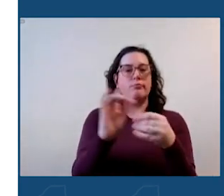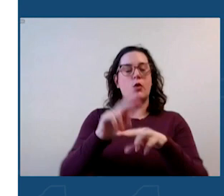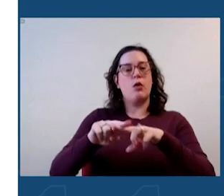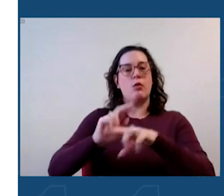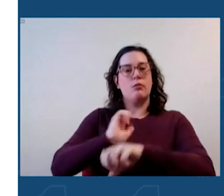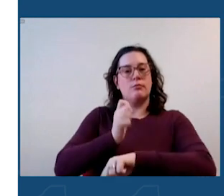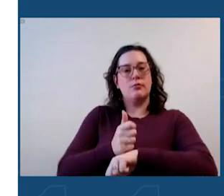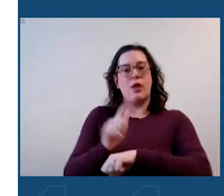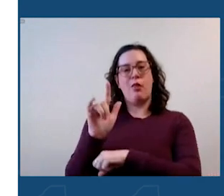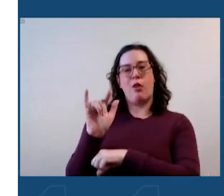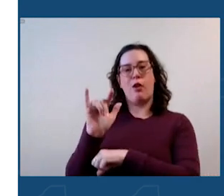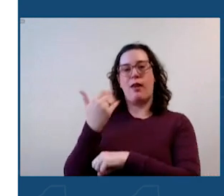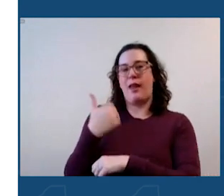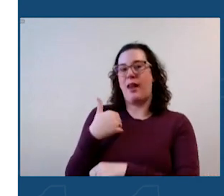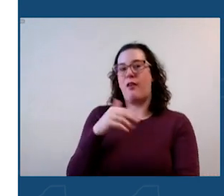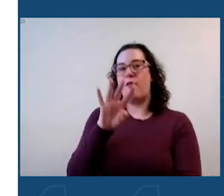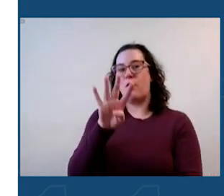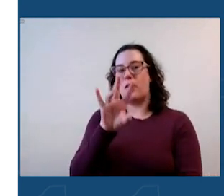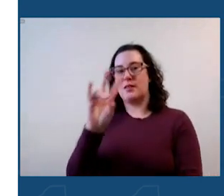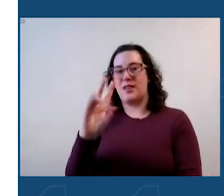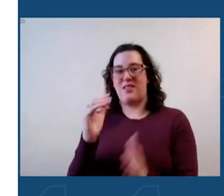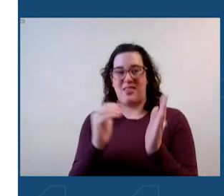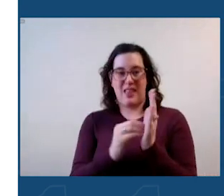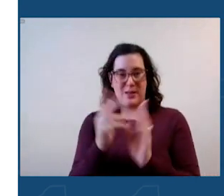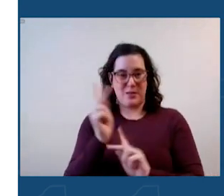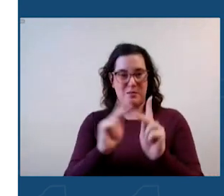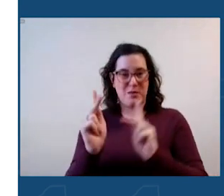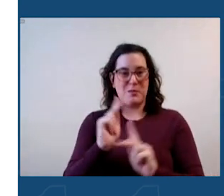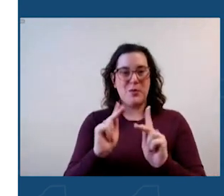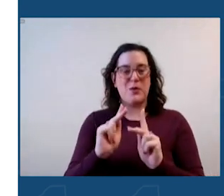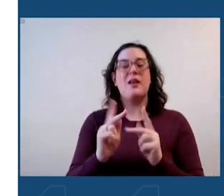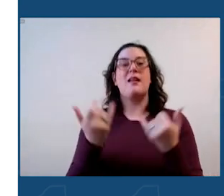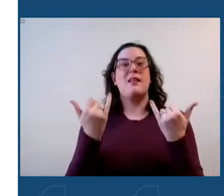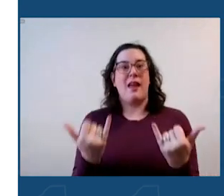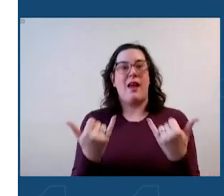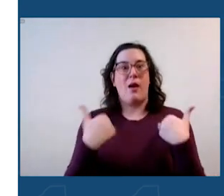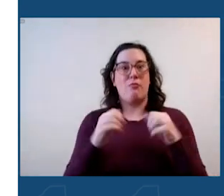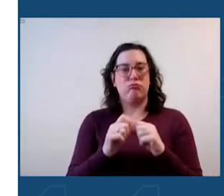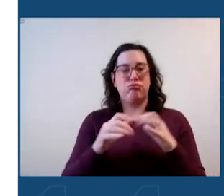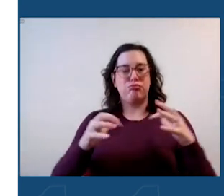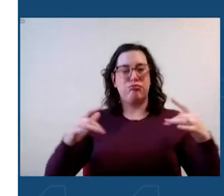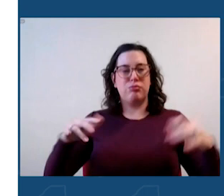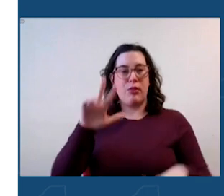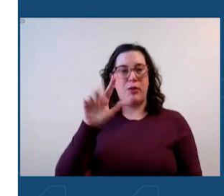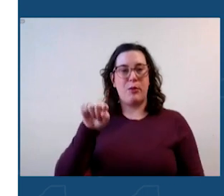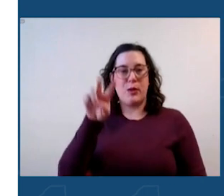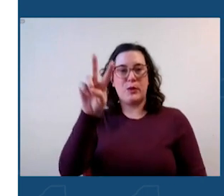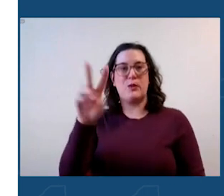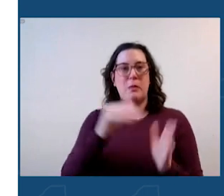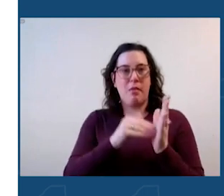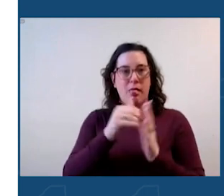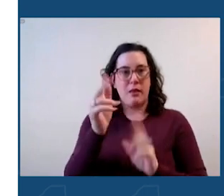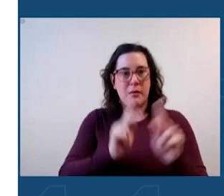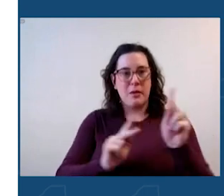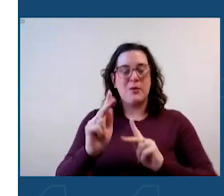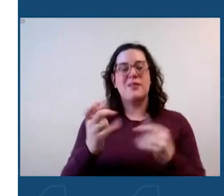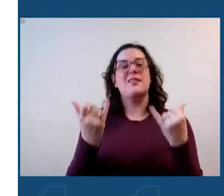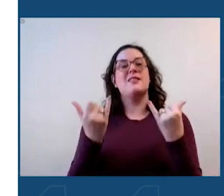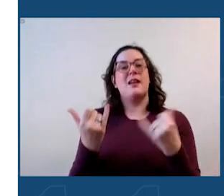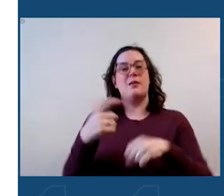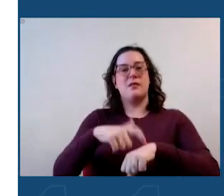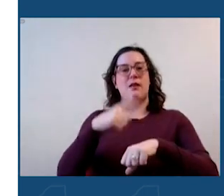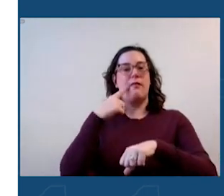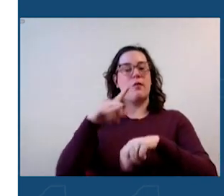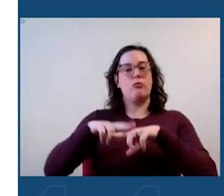Island had 47,000 residents and now has 3.2 million. And it's time that we grow service as we are trying to